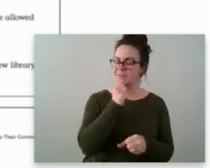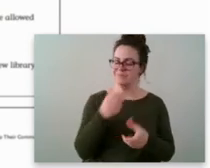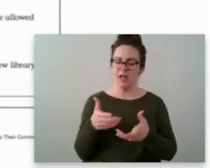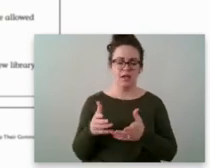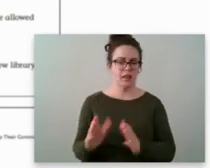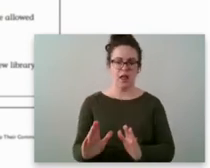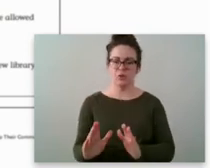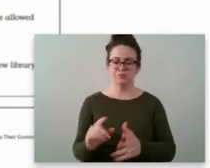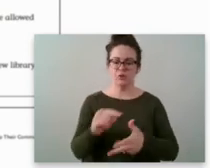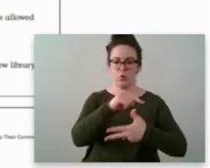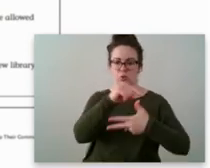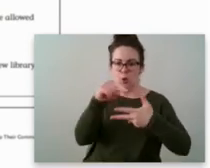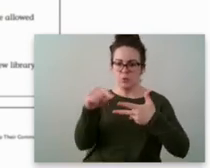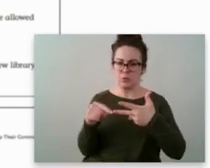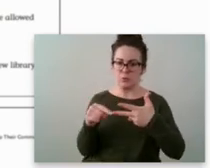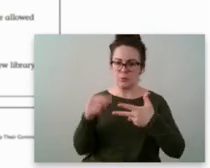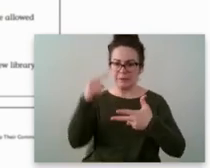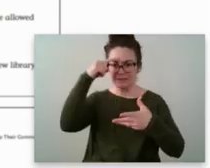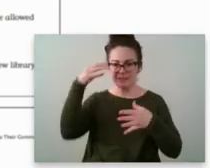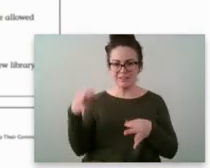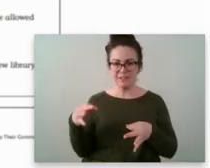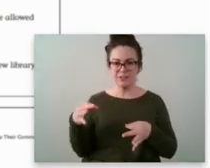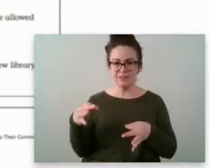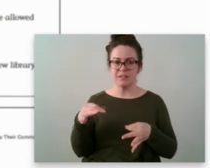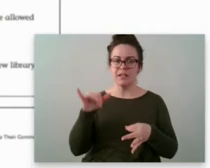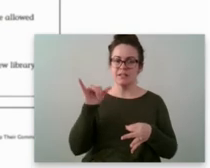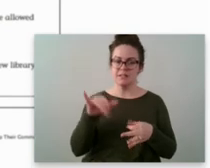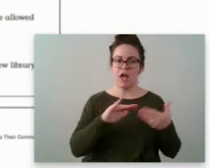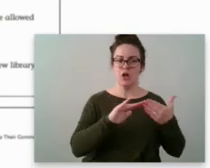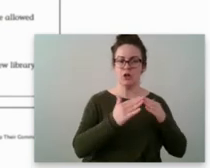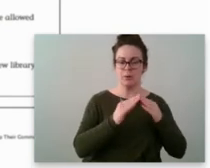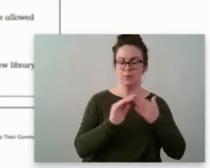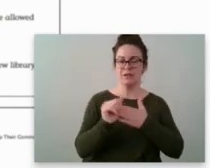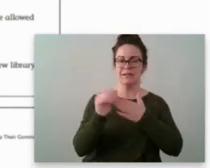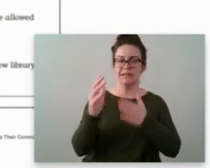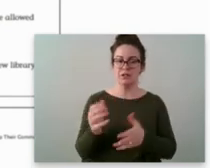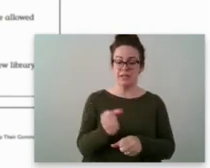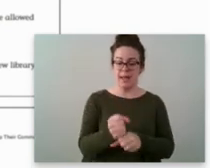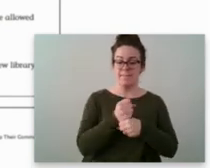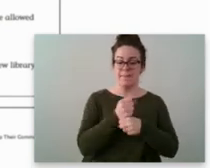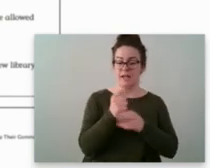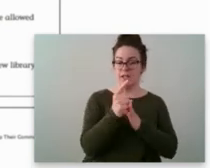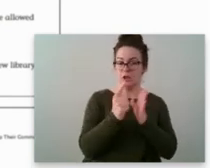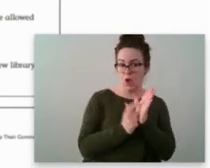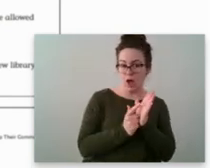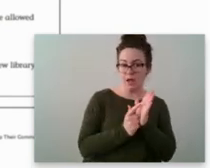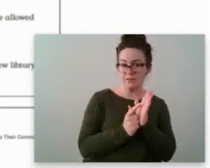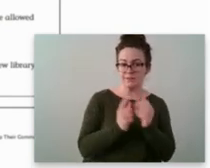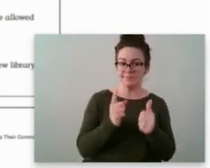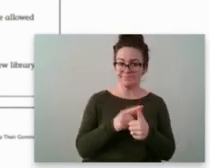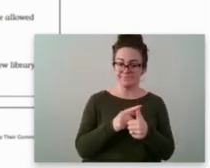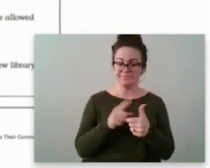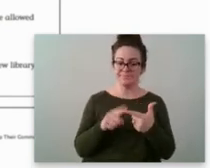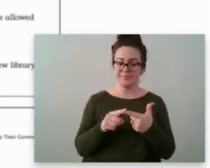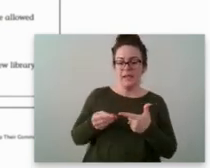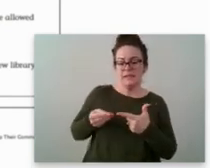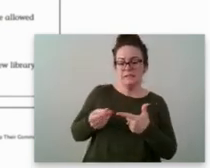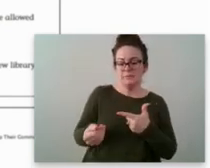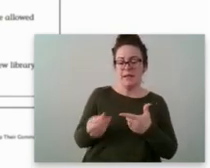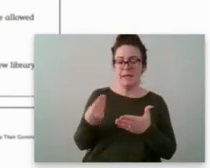the community leaders making laws, spending money for services, or deciding what to